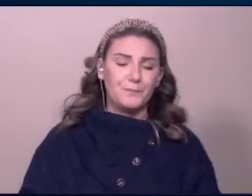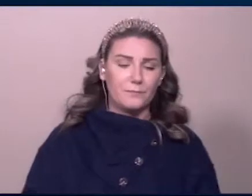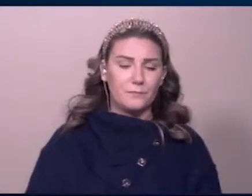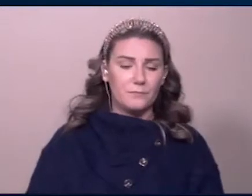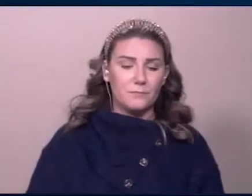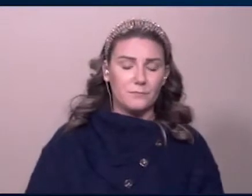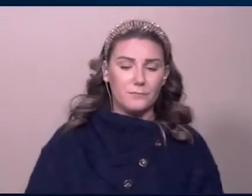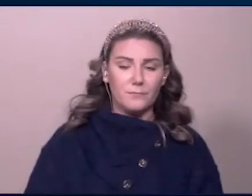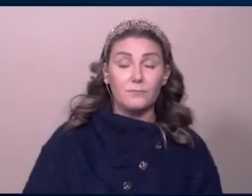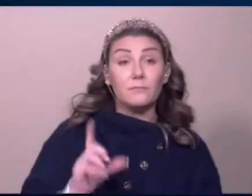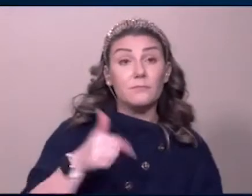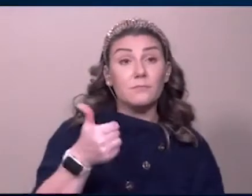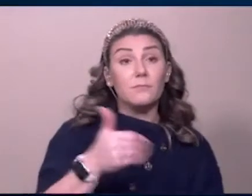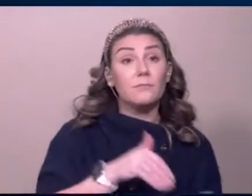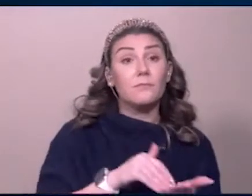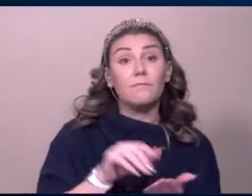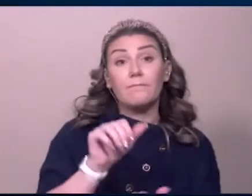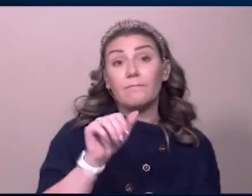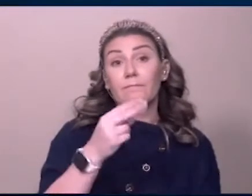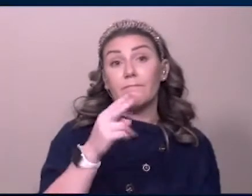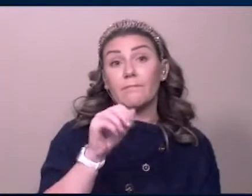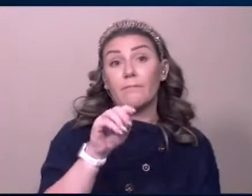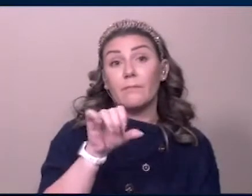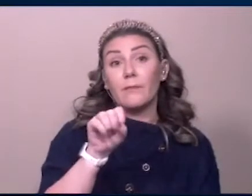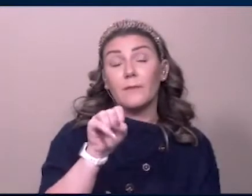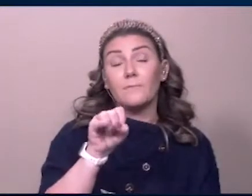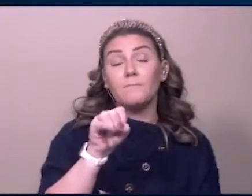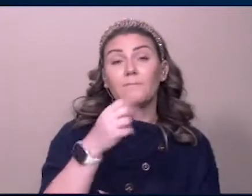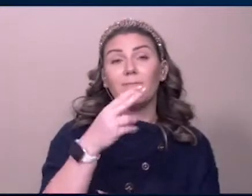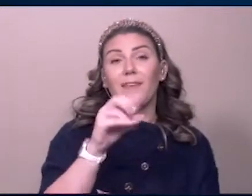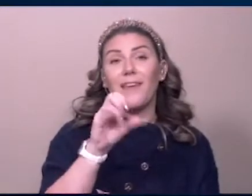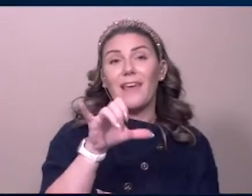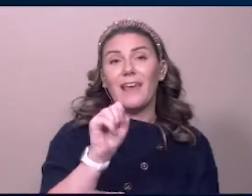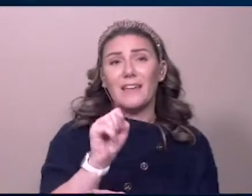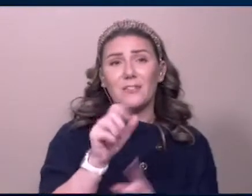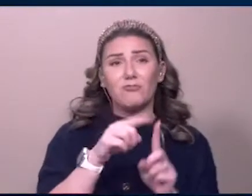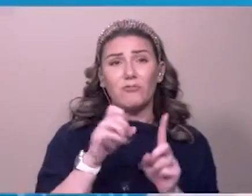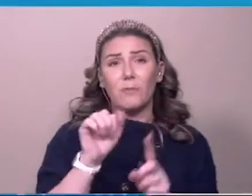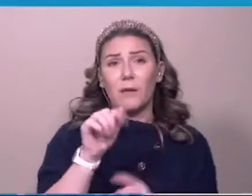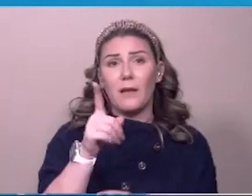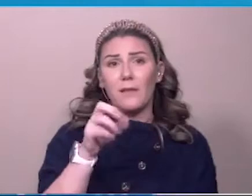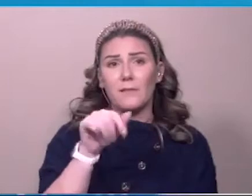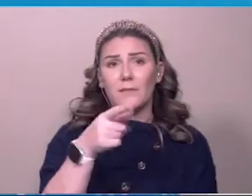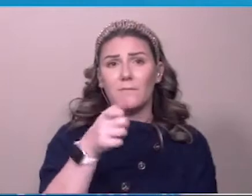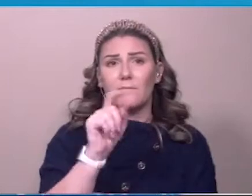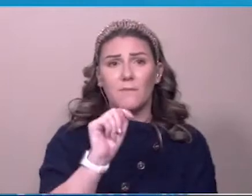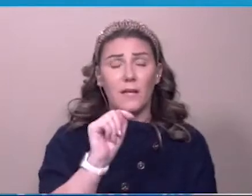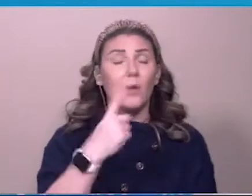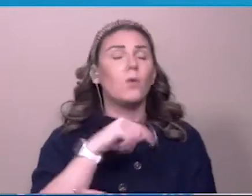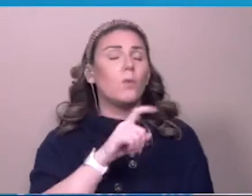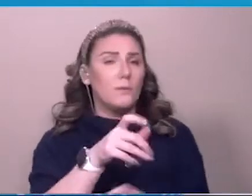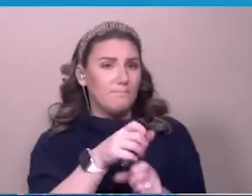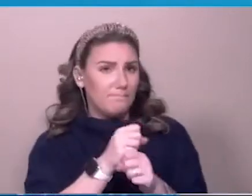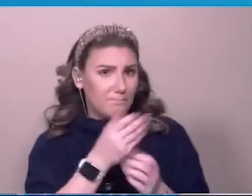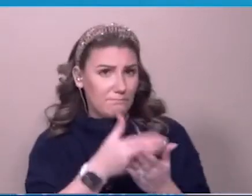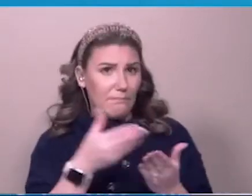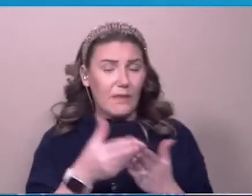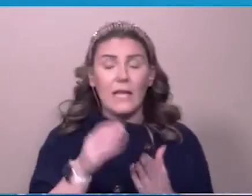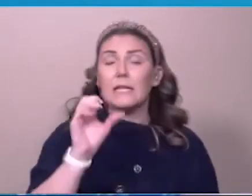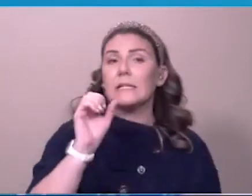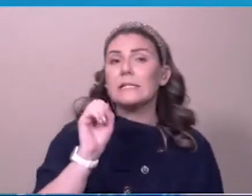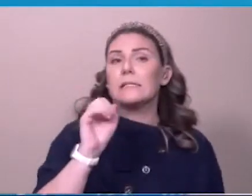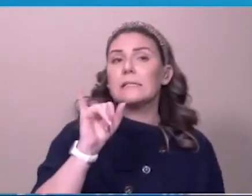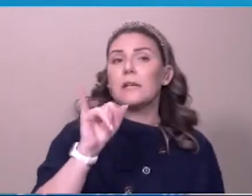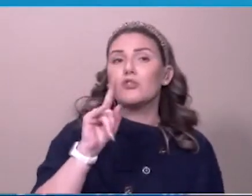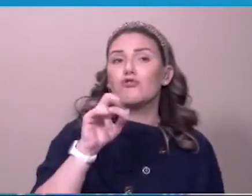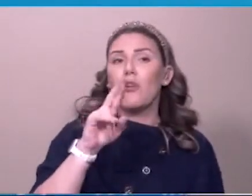Dr. Hayes, how about from Advent? Yeah, we have been receiving a supply of the sotrovimab, but it feels like we're